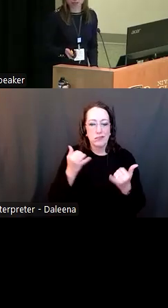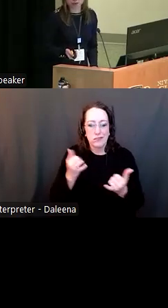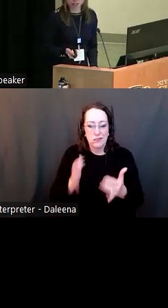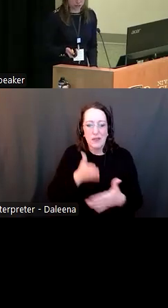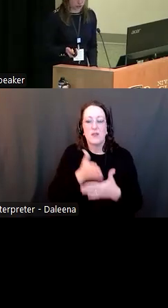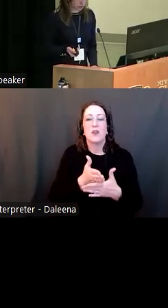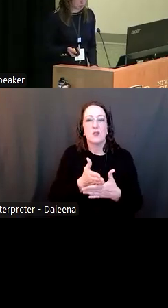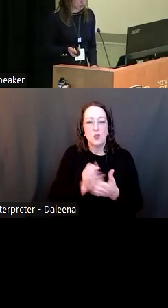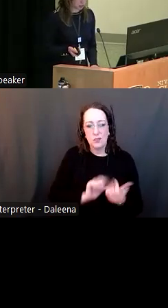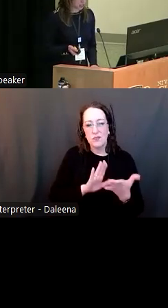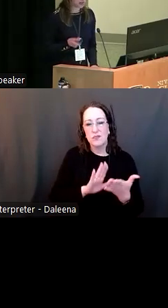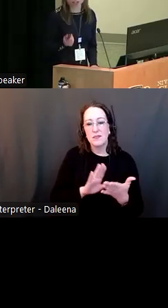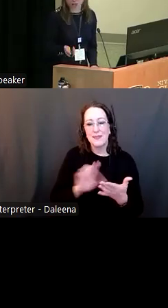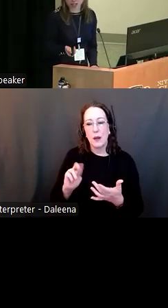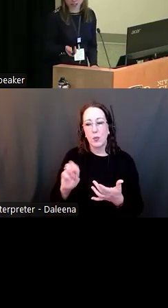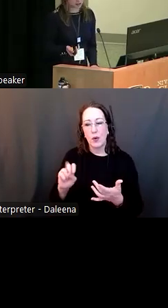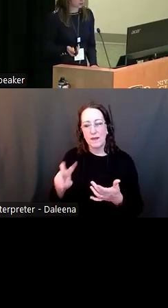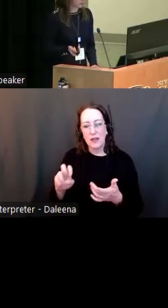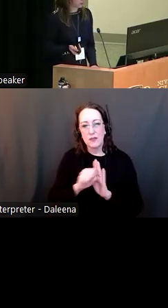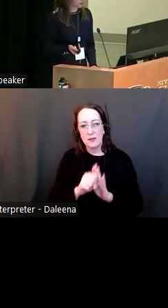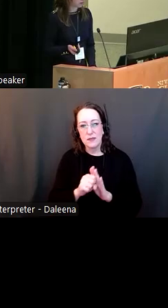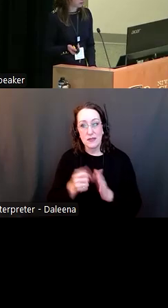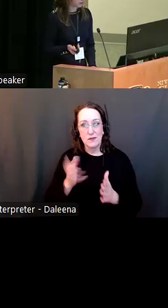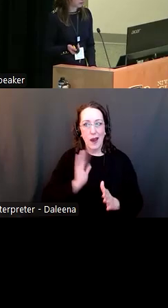address amotivation symptoms as we understand it.